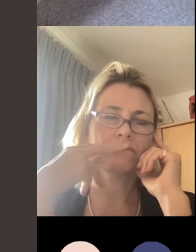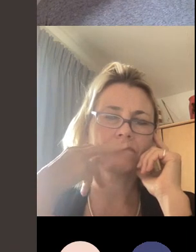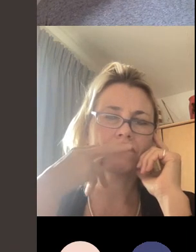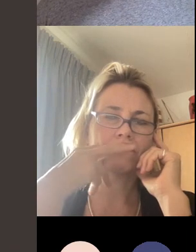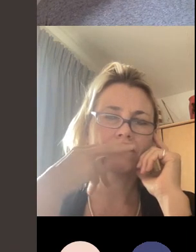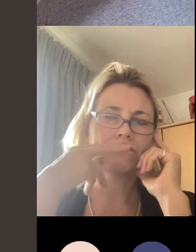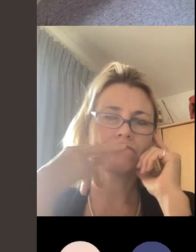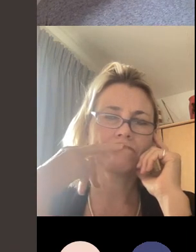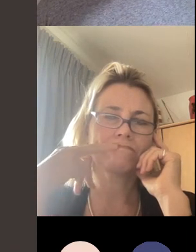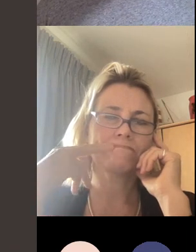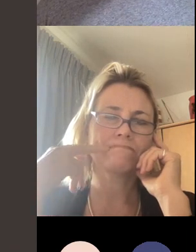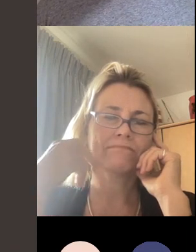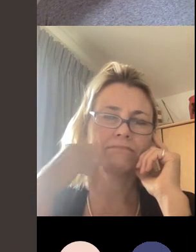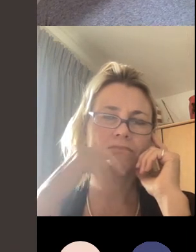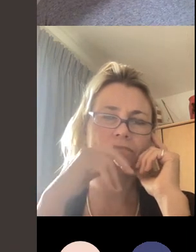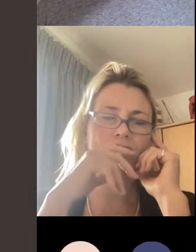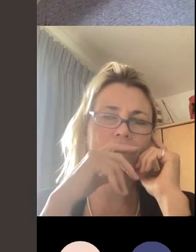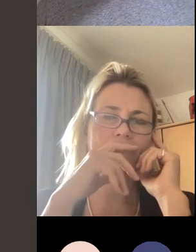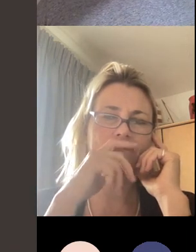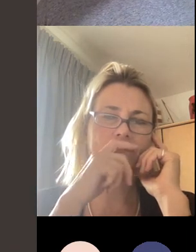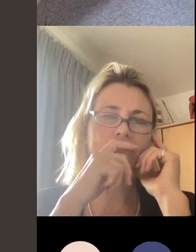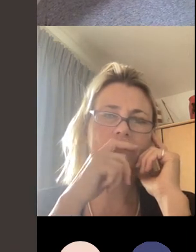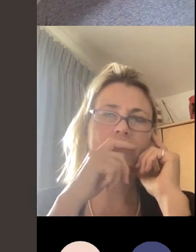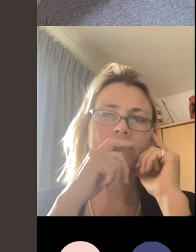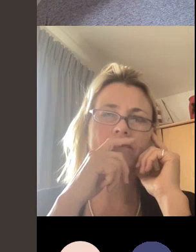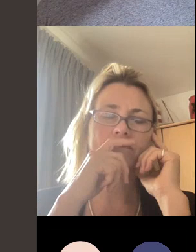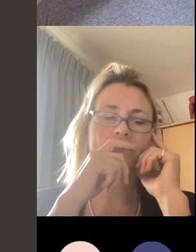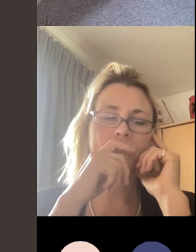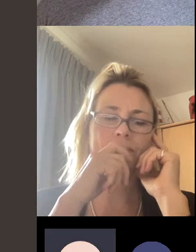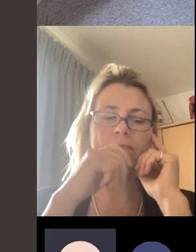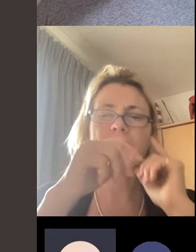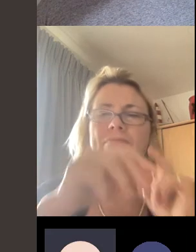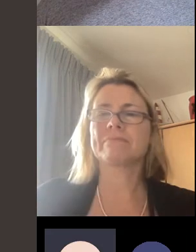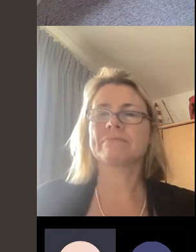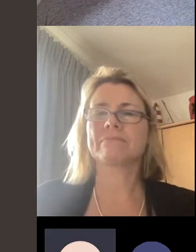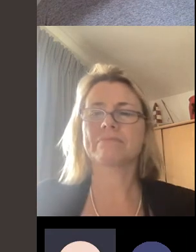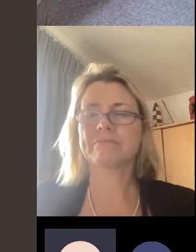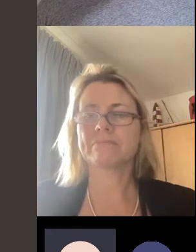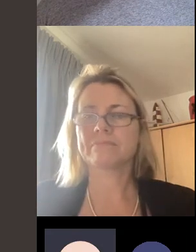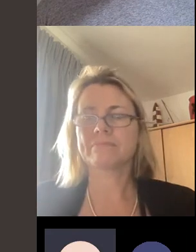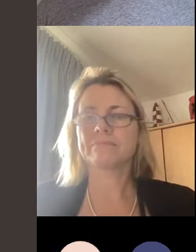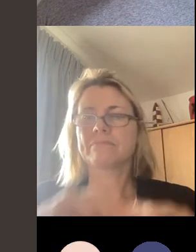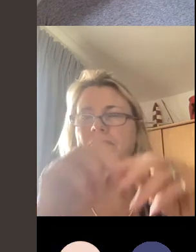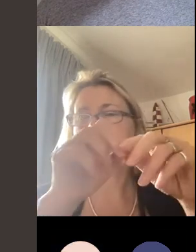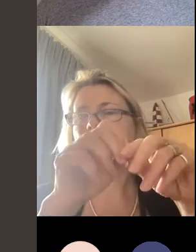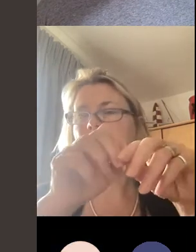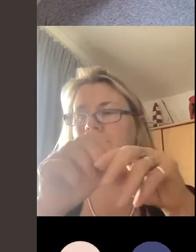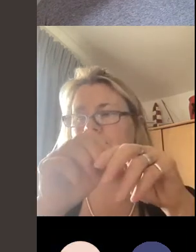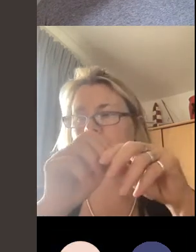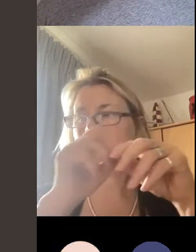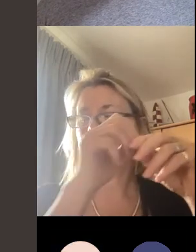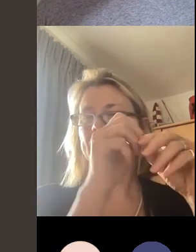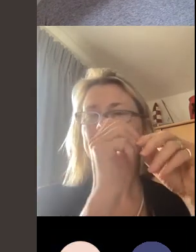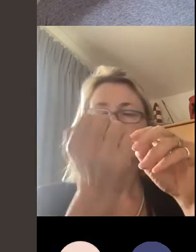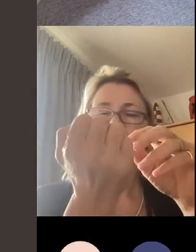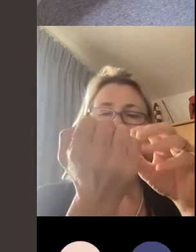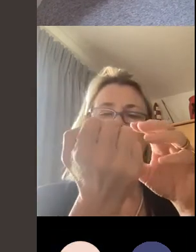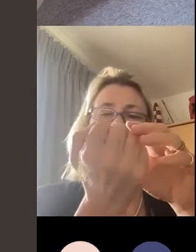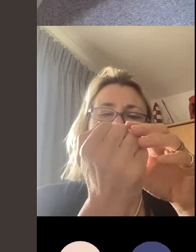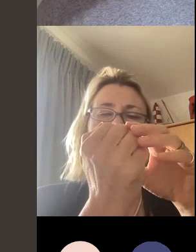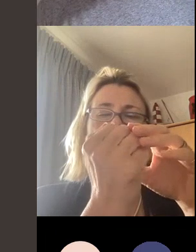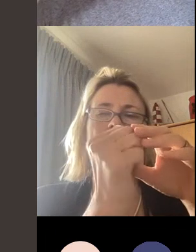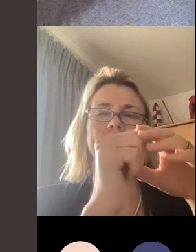online. So there's a real mix there. So the main thing was that our assumptions were